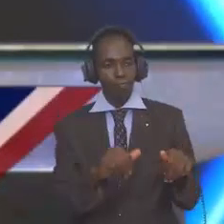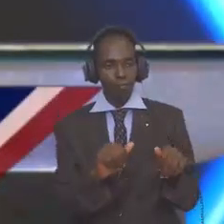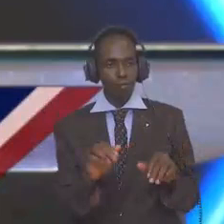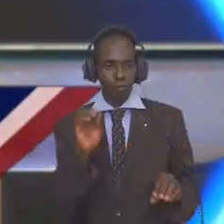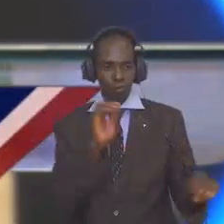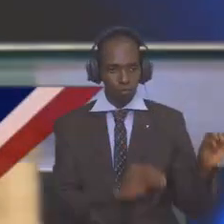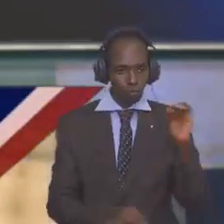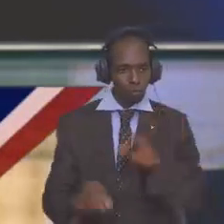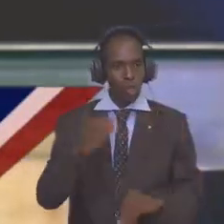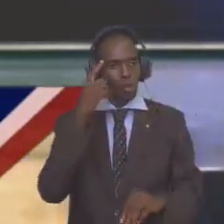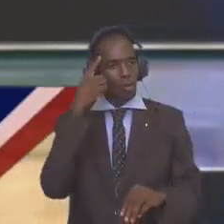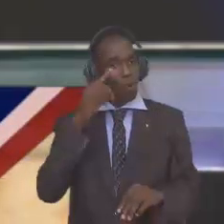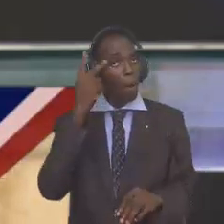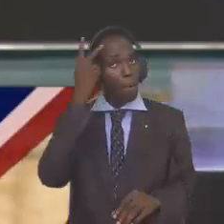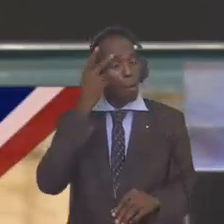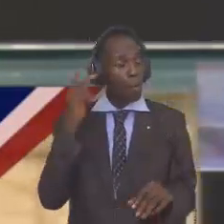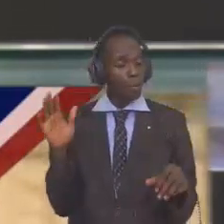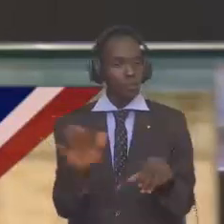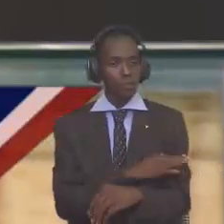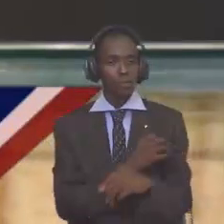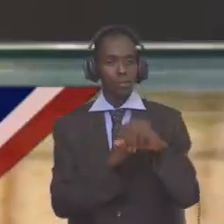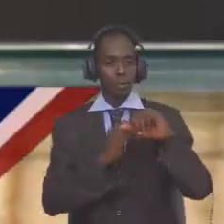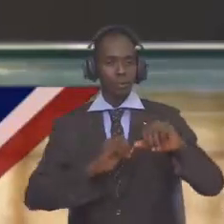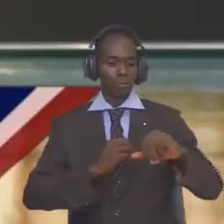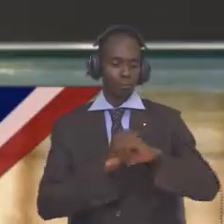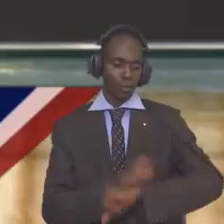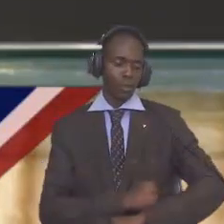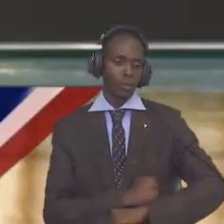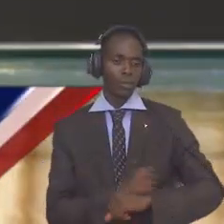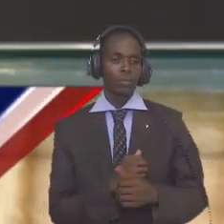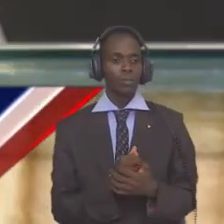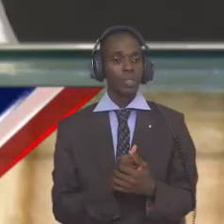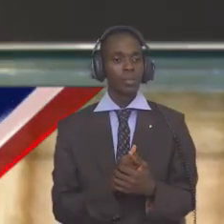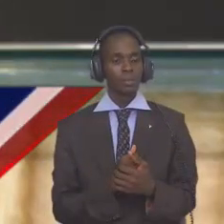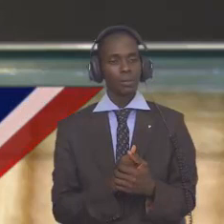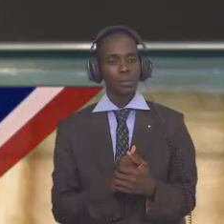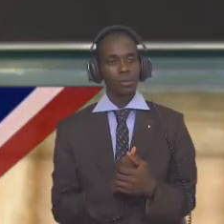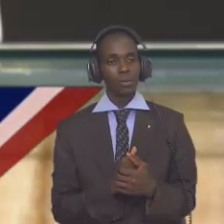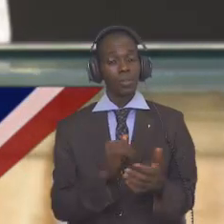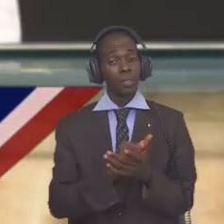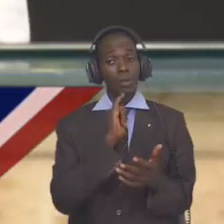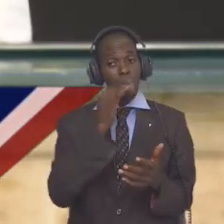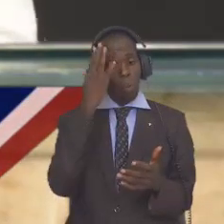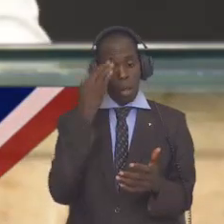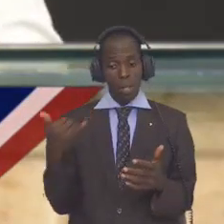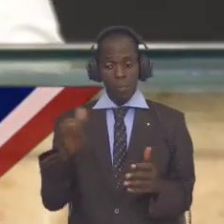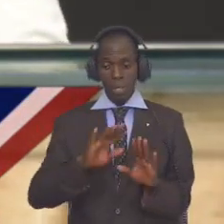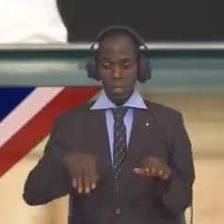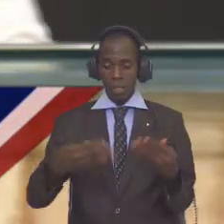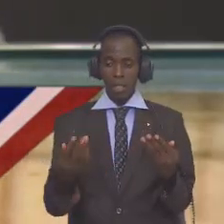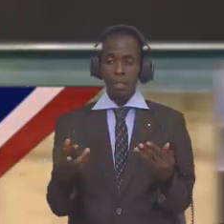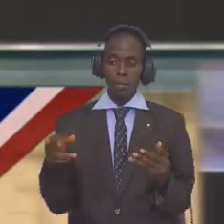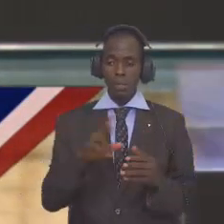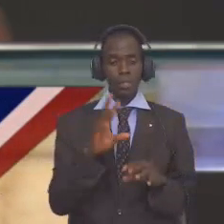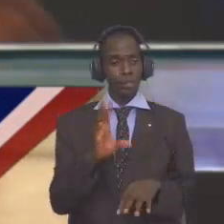for purposeful preservation, purposeful preparation. That's why they gave their churches. That's why